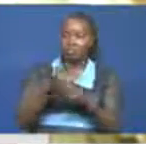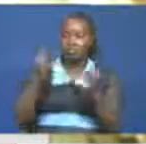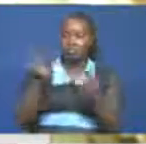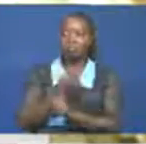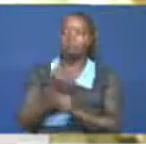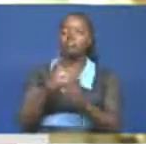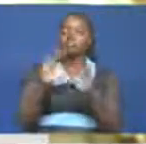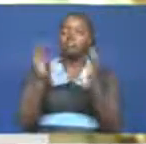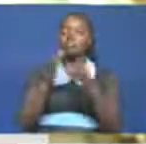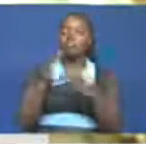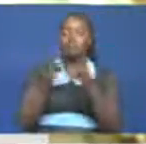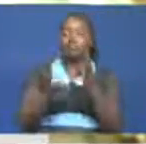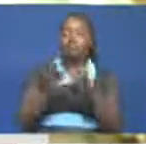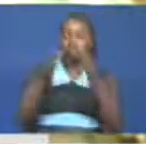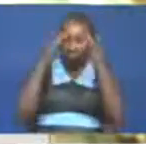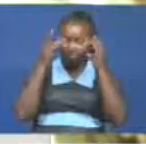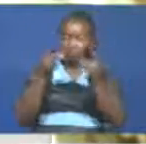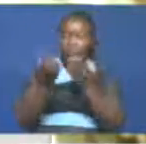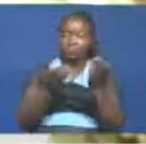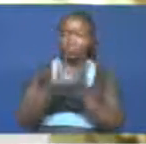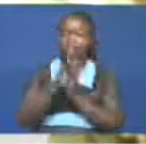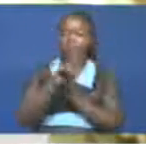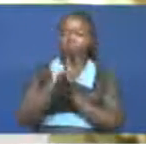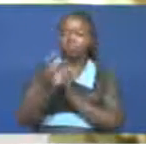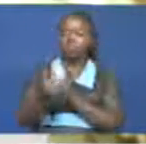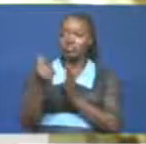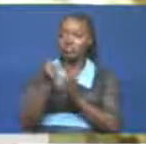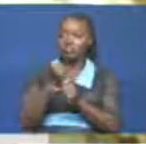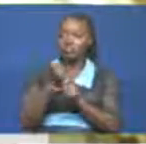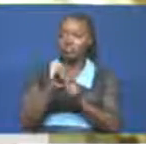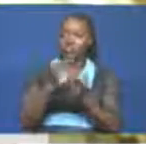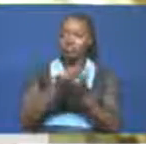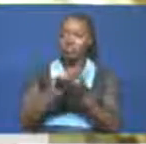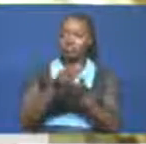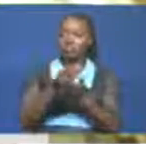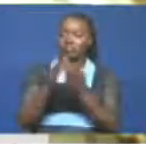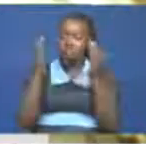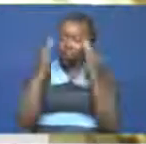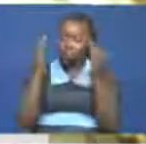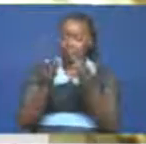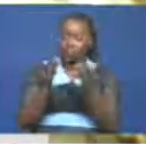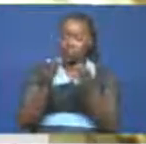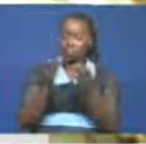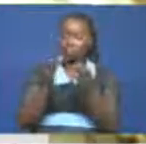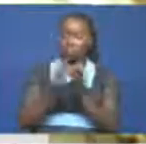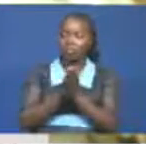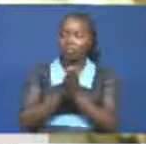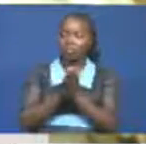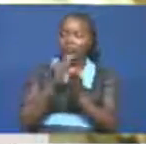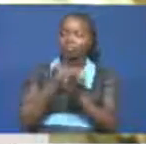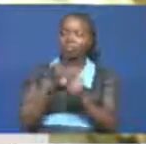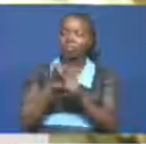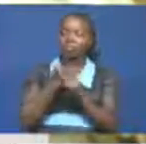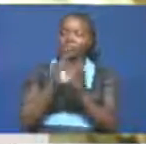all decide to trade with each other, and we can do it in sections. So Africa now has committed and wants to trade with each other. We're talking